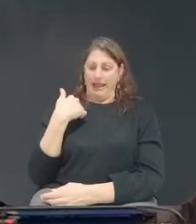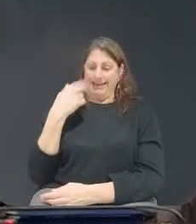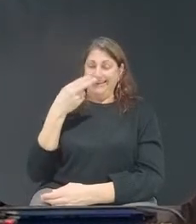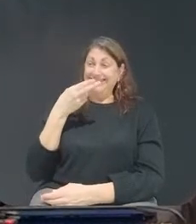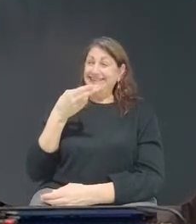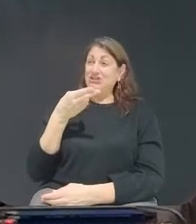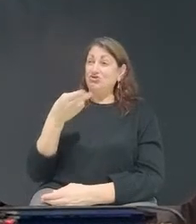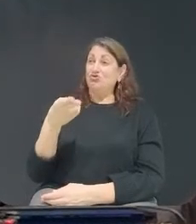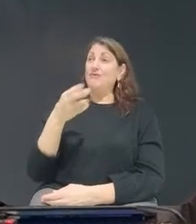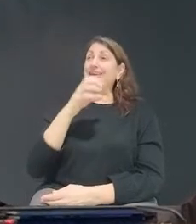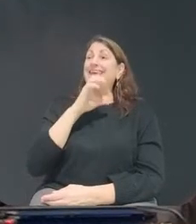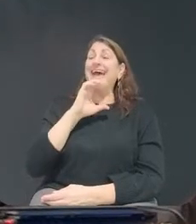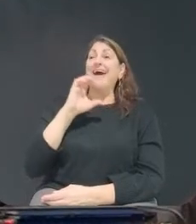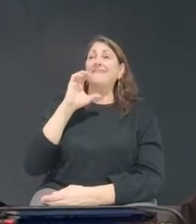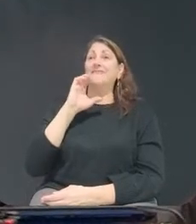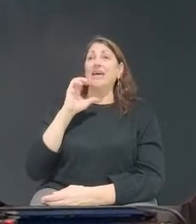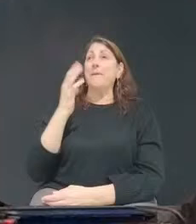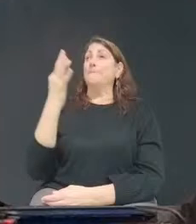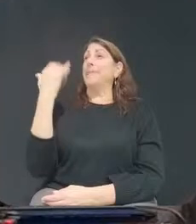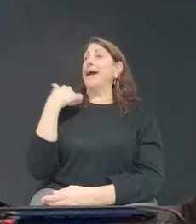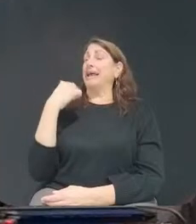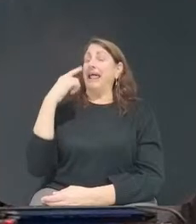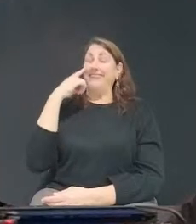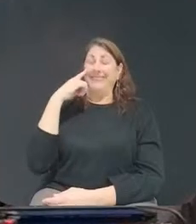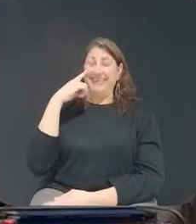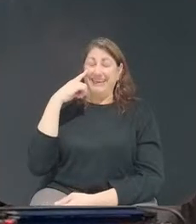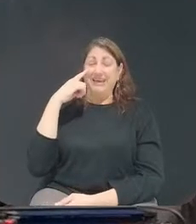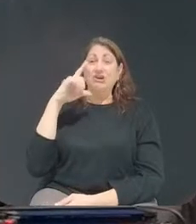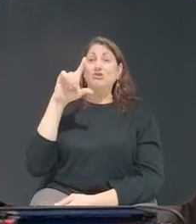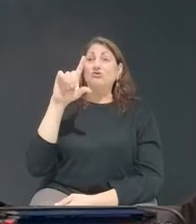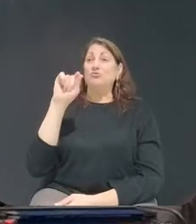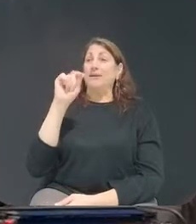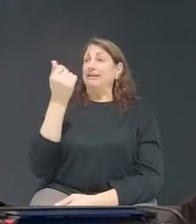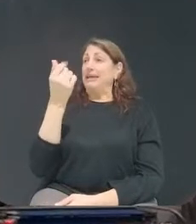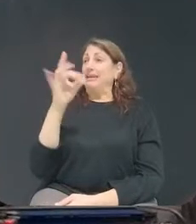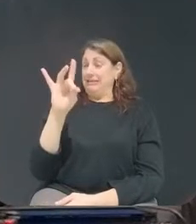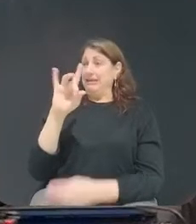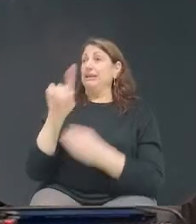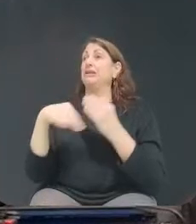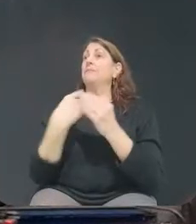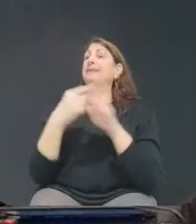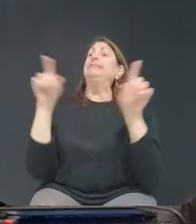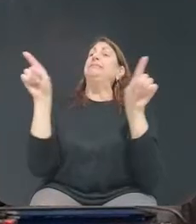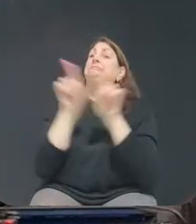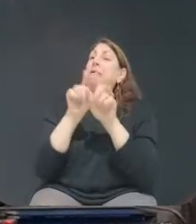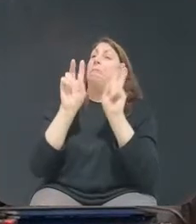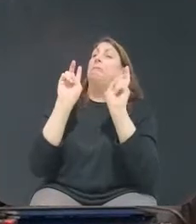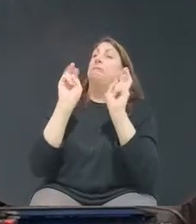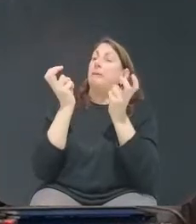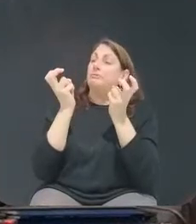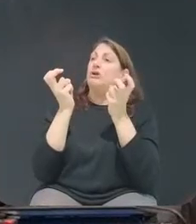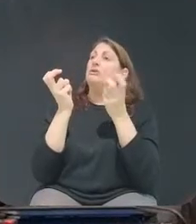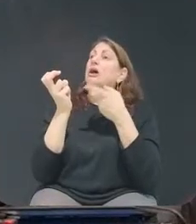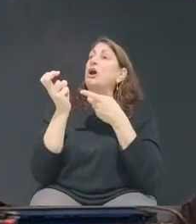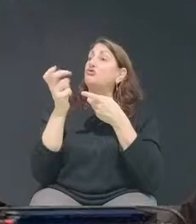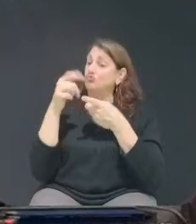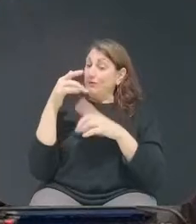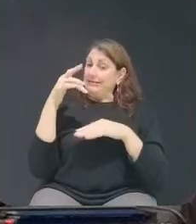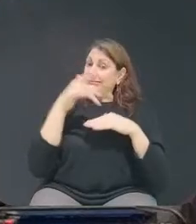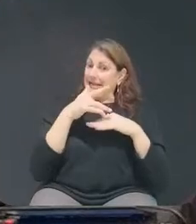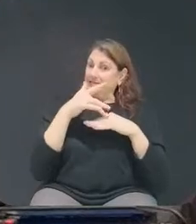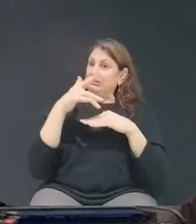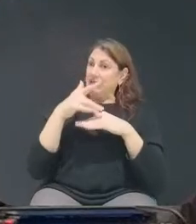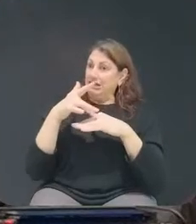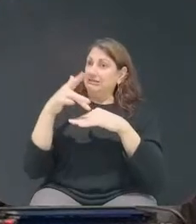around, 2018 that I attended about houselessness. And it really, y'all touched on some of the